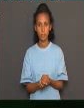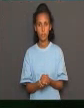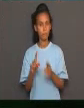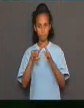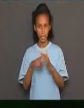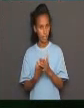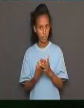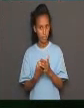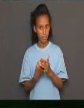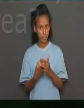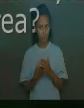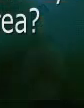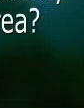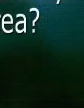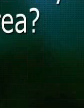Begin.